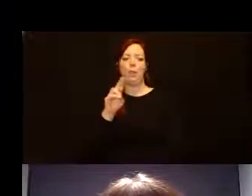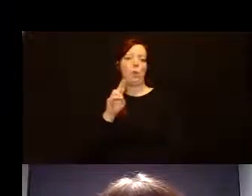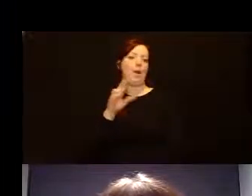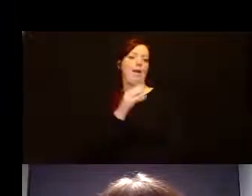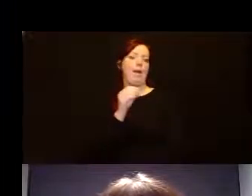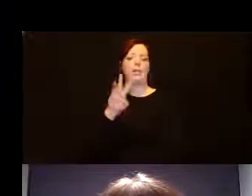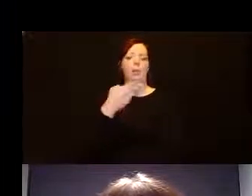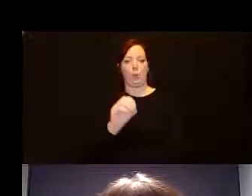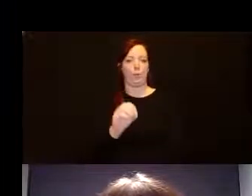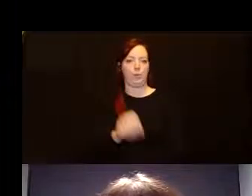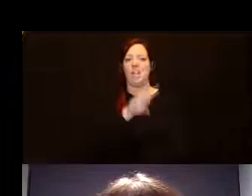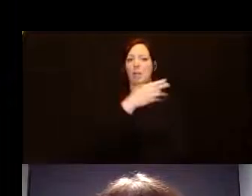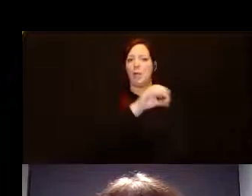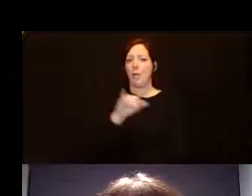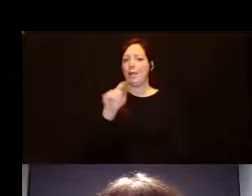in